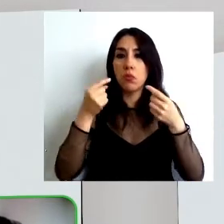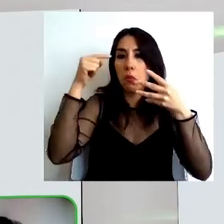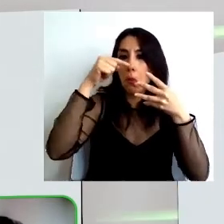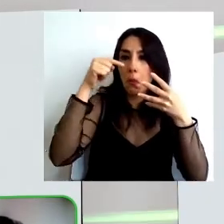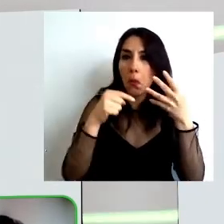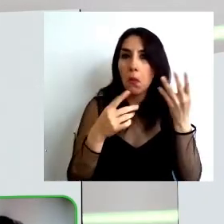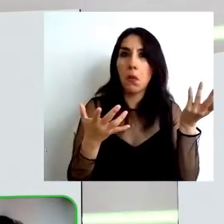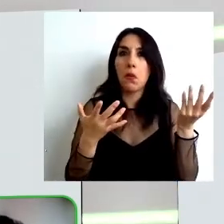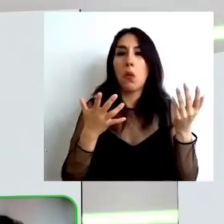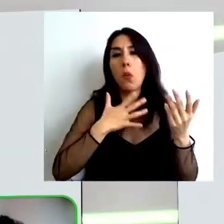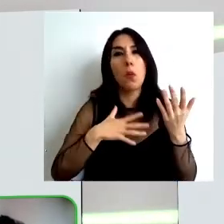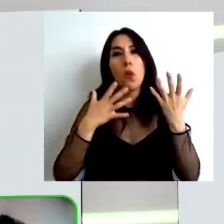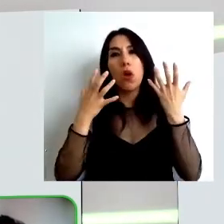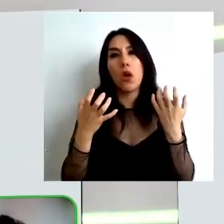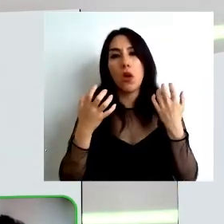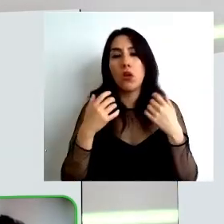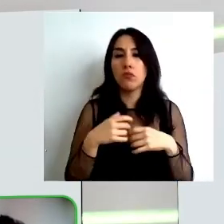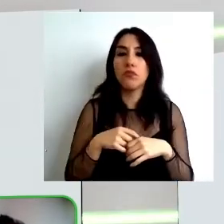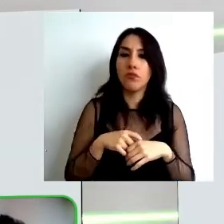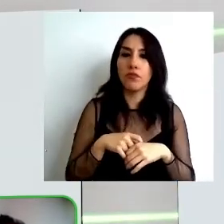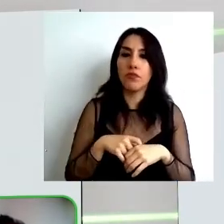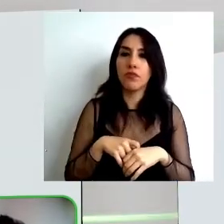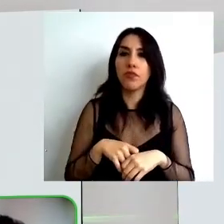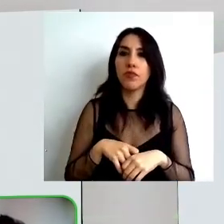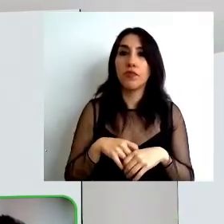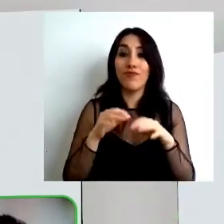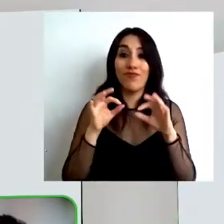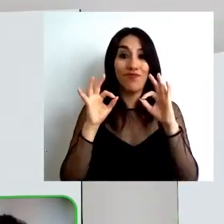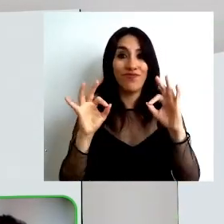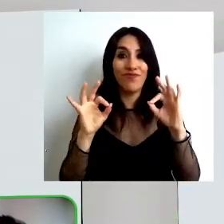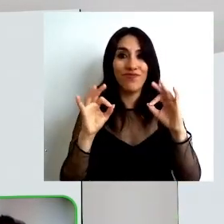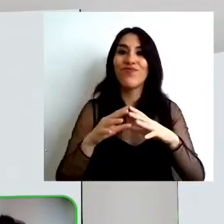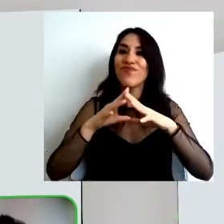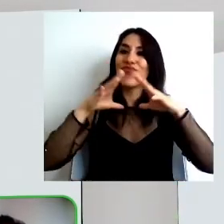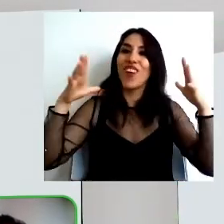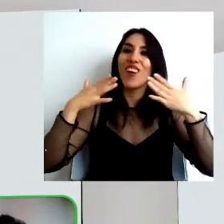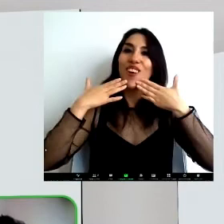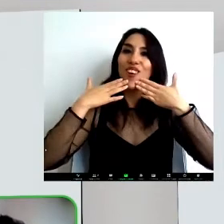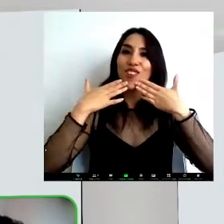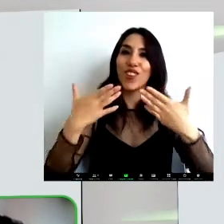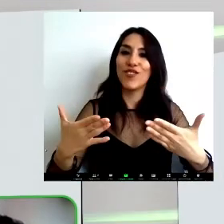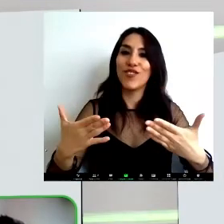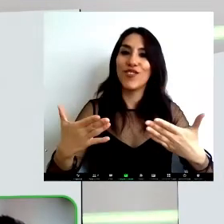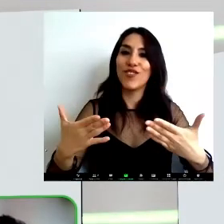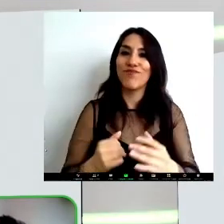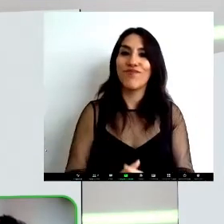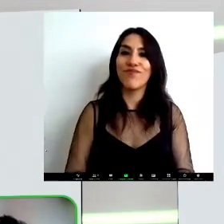Great. Thank you very much. So good mix of actors in the room. Thank you.